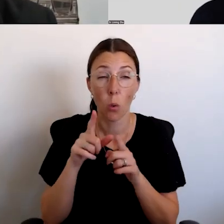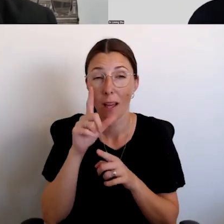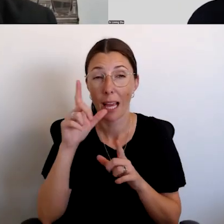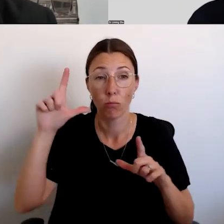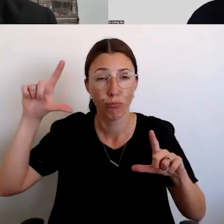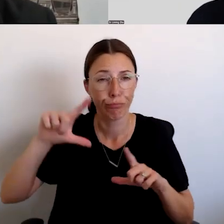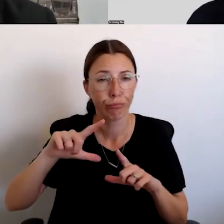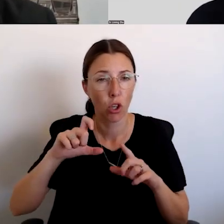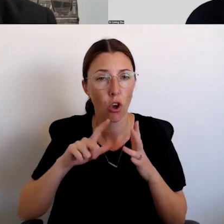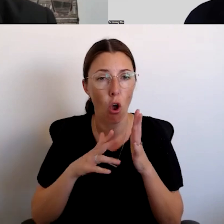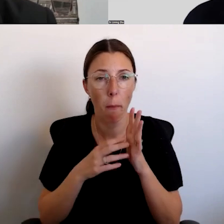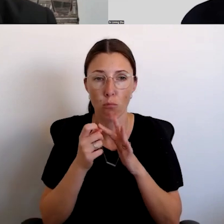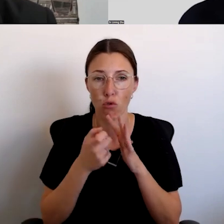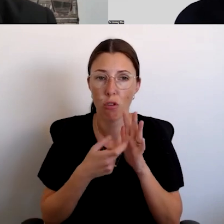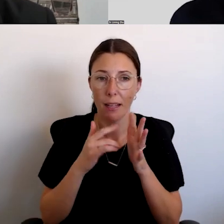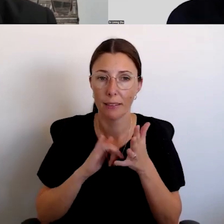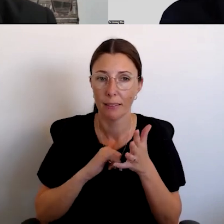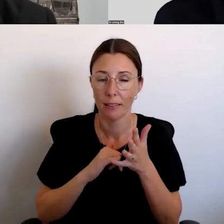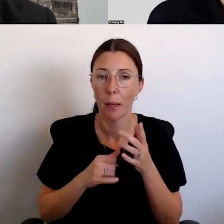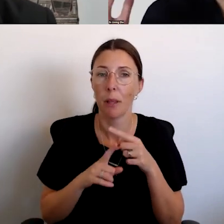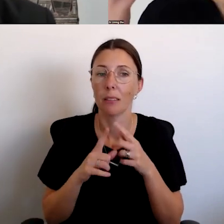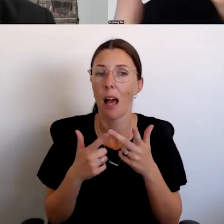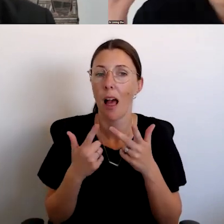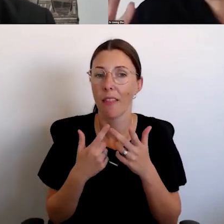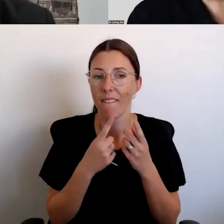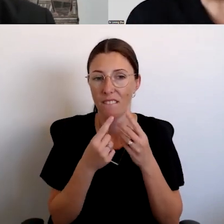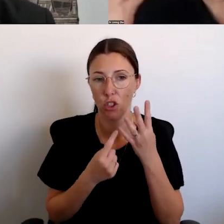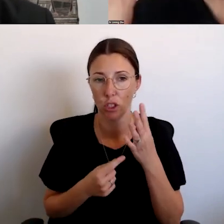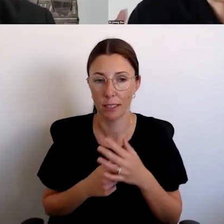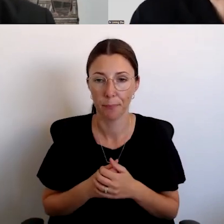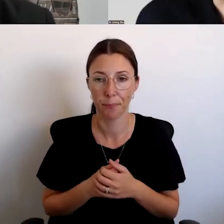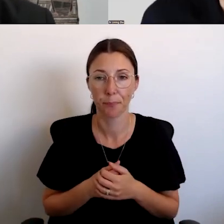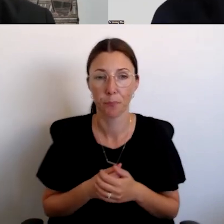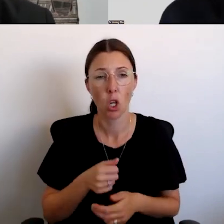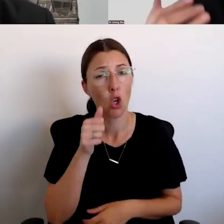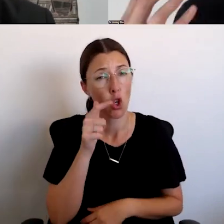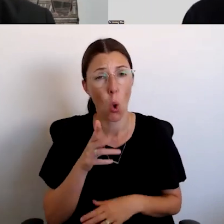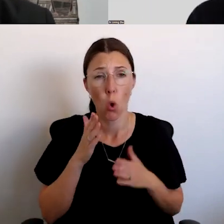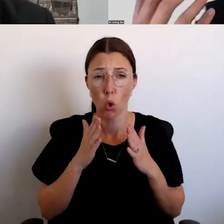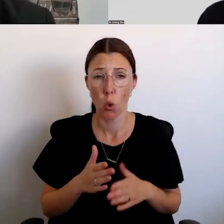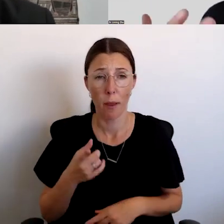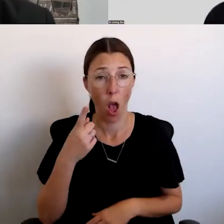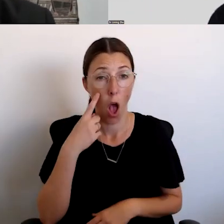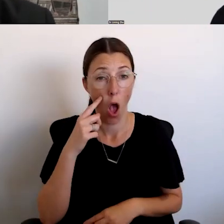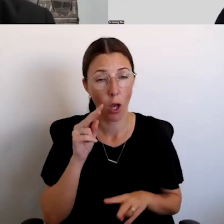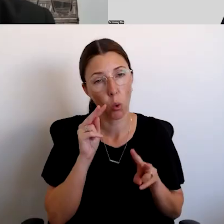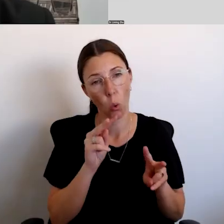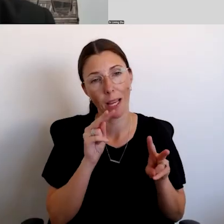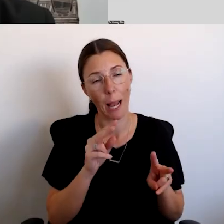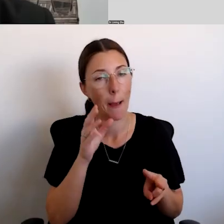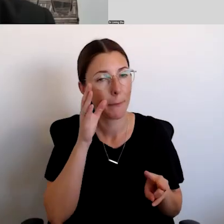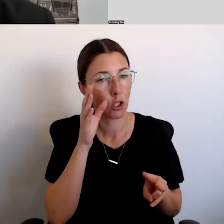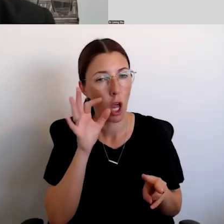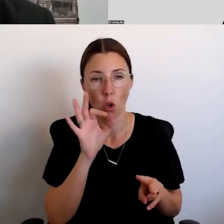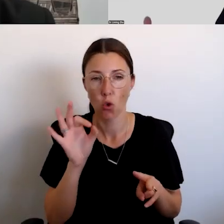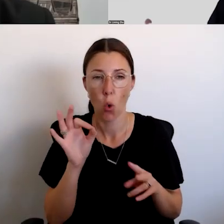other features in it. In a way, you can imagine the human eyes are looking at a picture, not text in a way. So